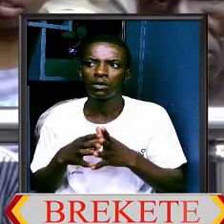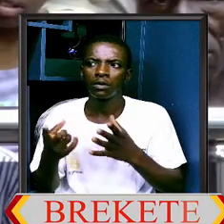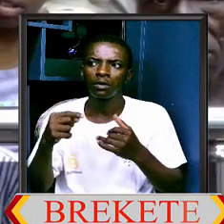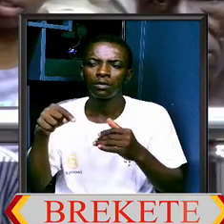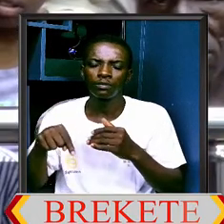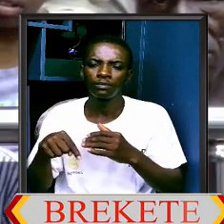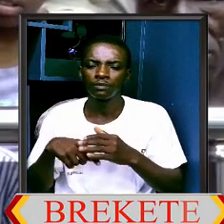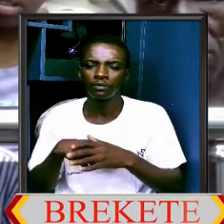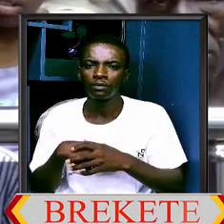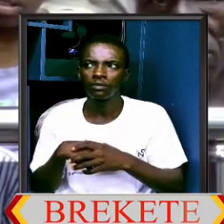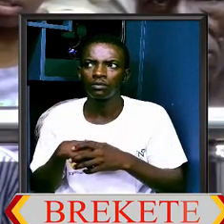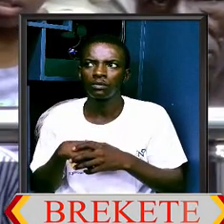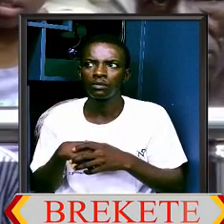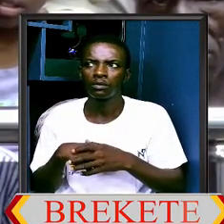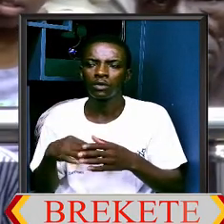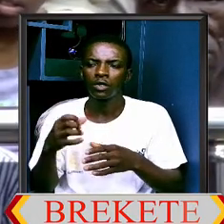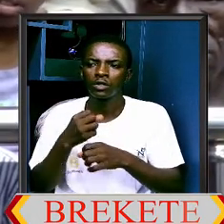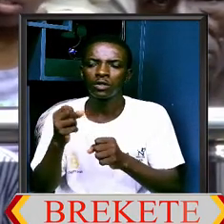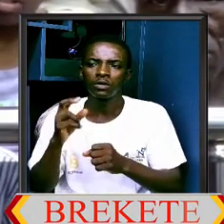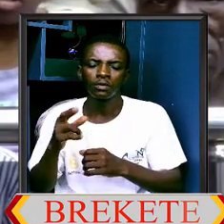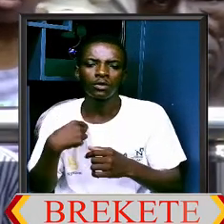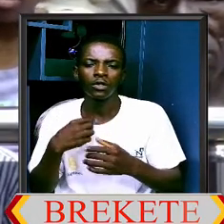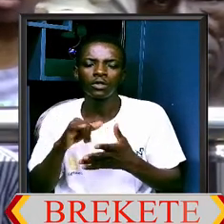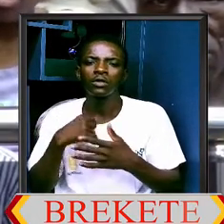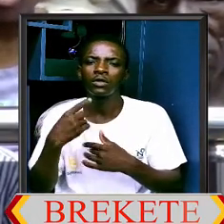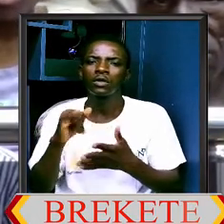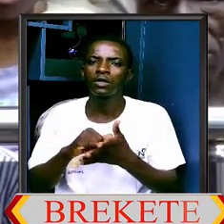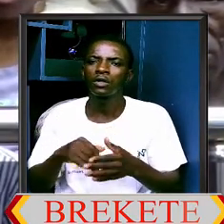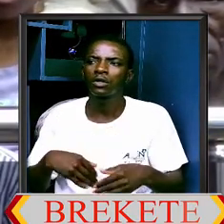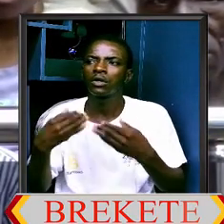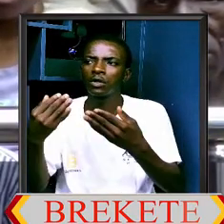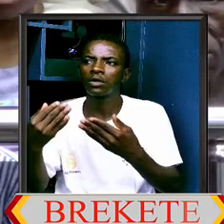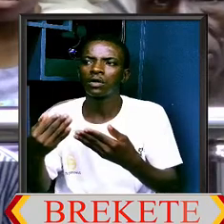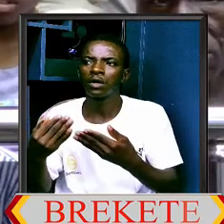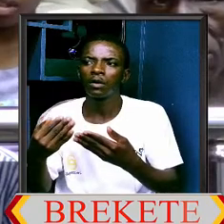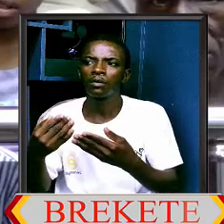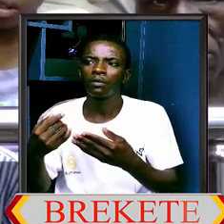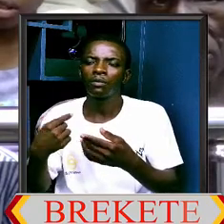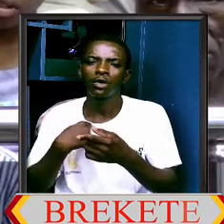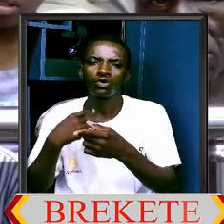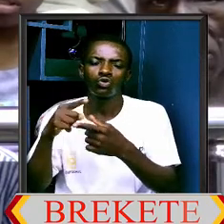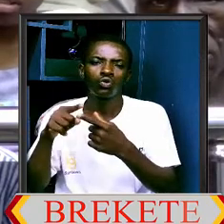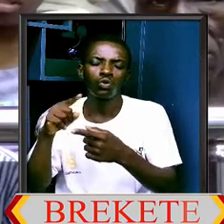now and now rescues me. Now they will take me to what?